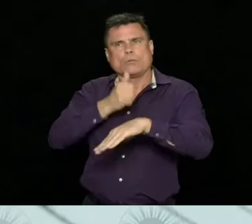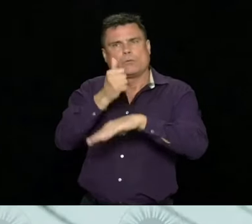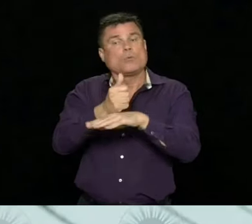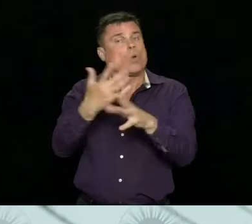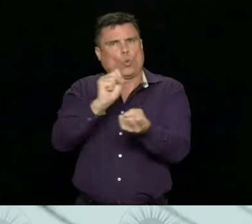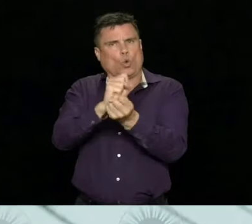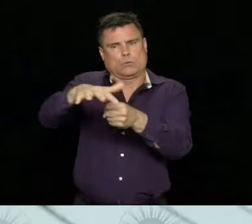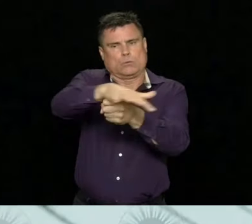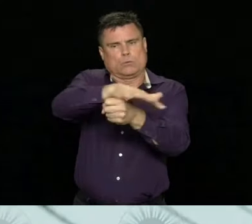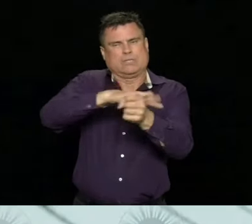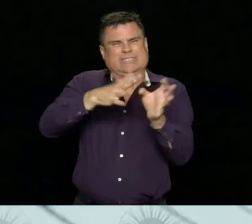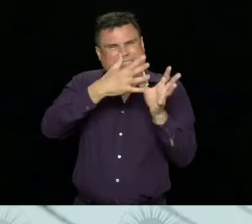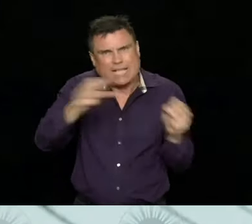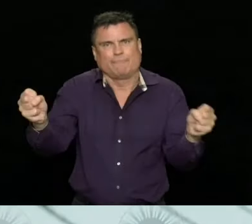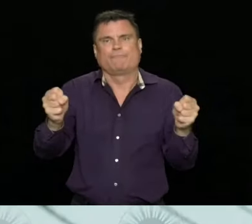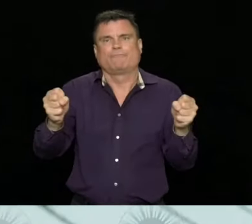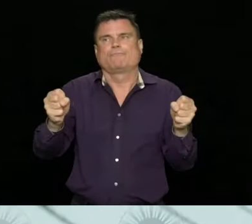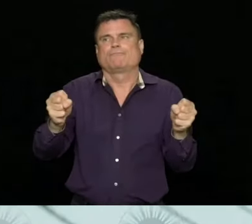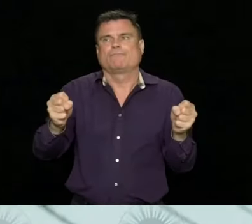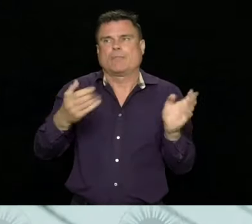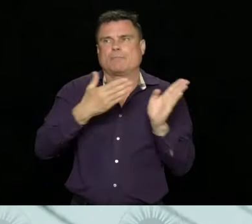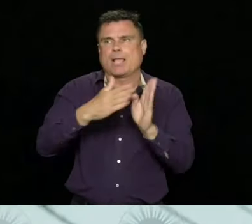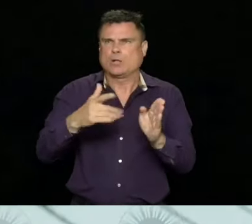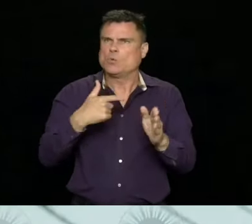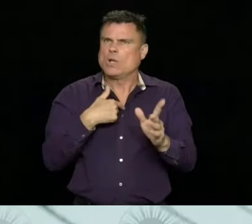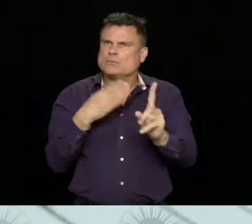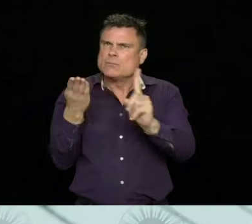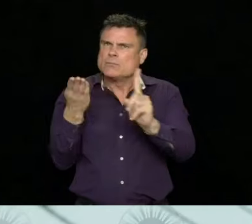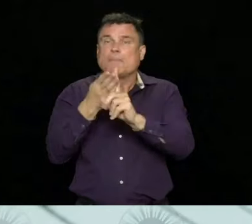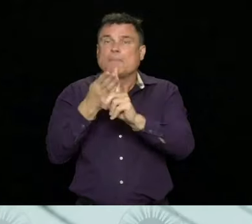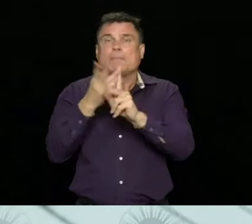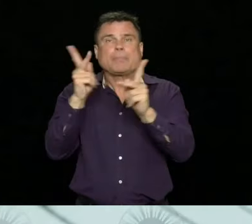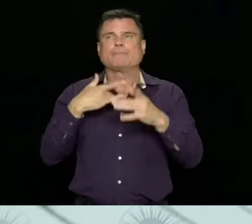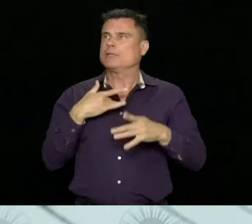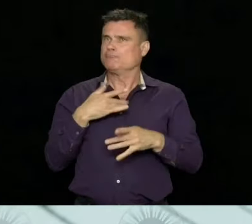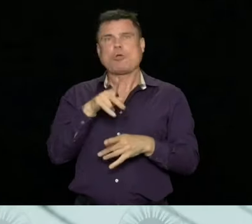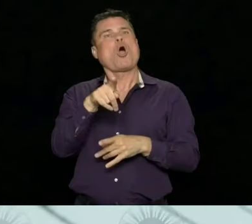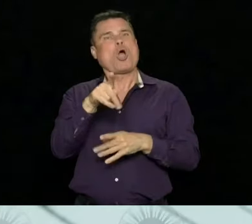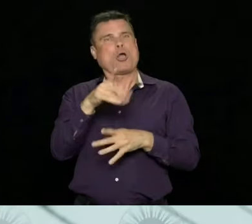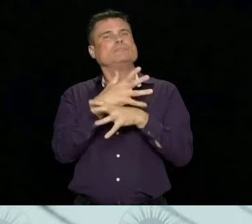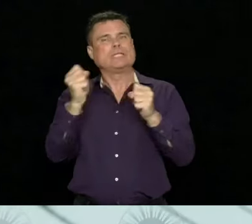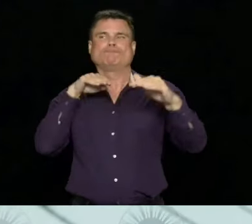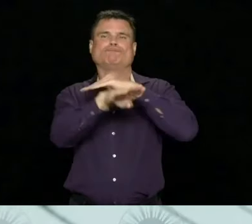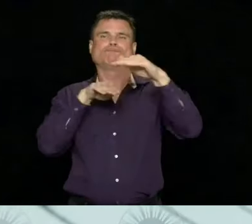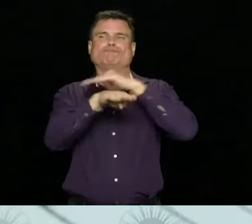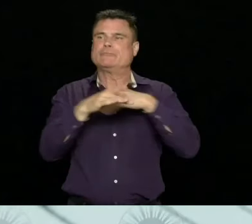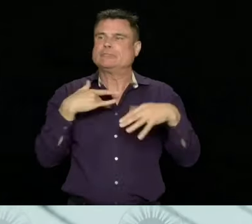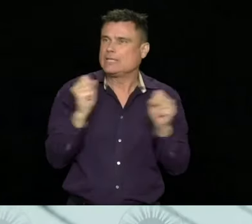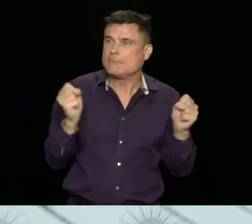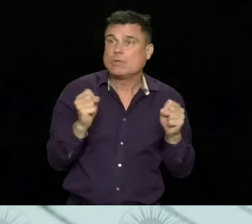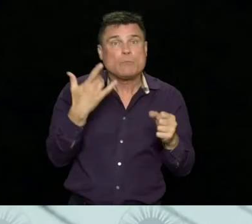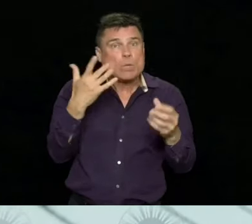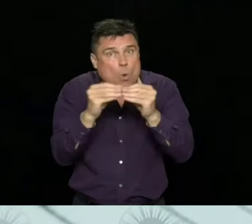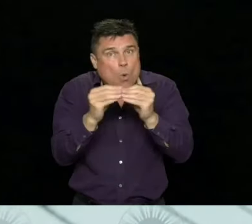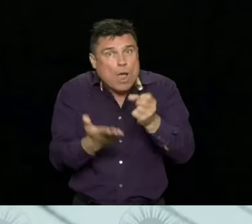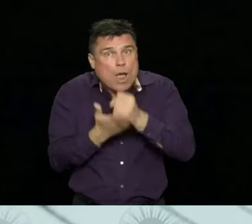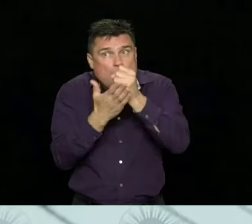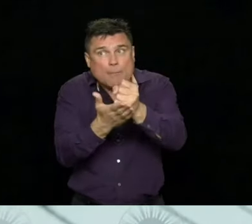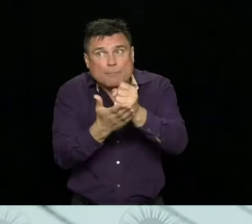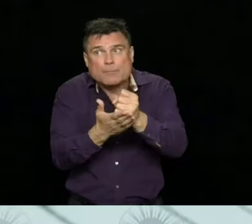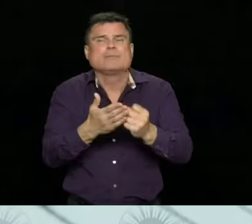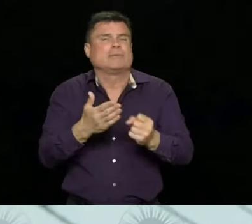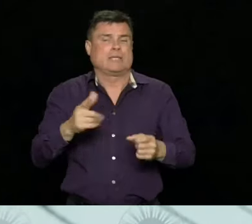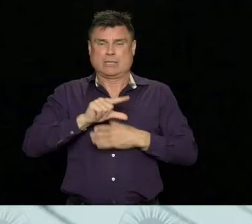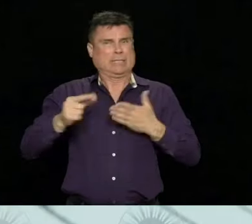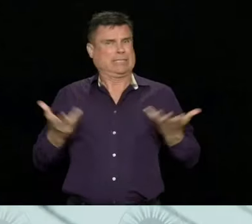their businesses. And if they still need help, government is there to work with them and to see how we assist them in order to recover